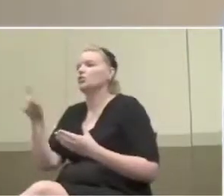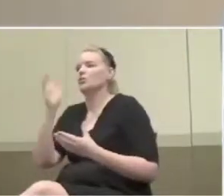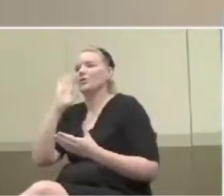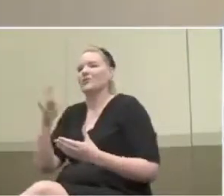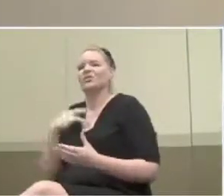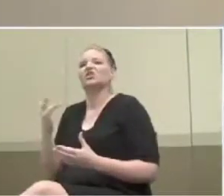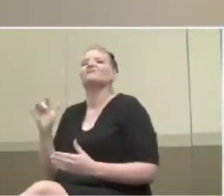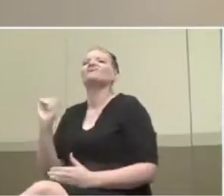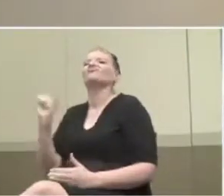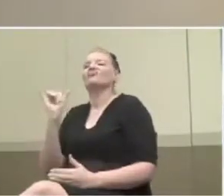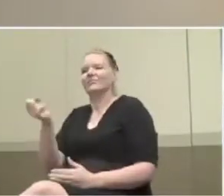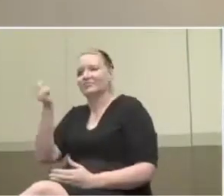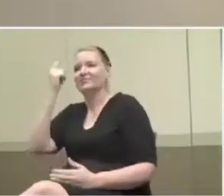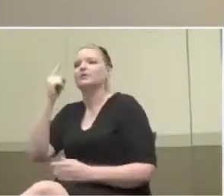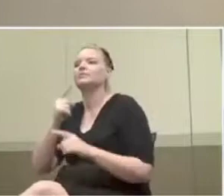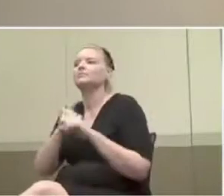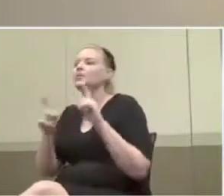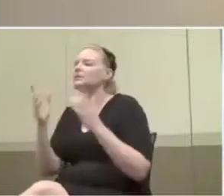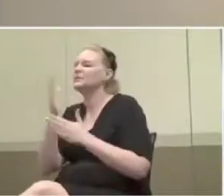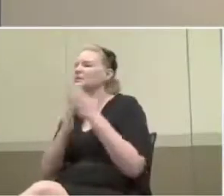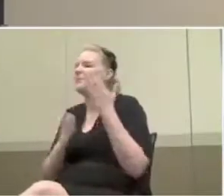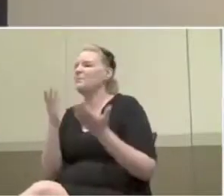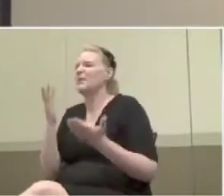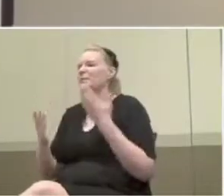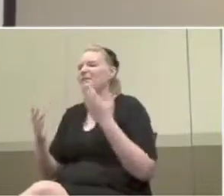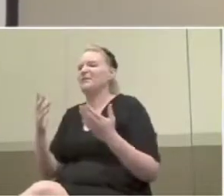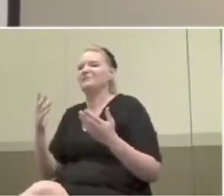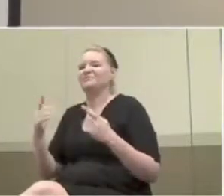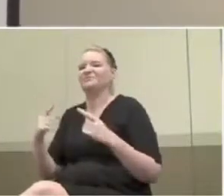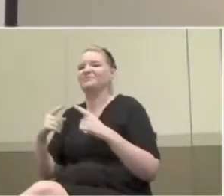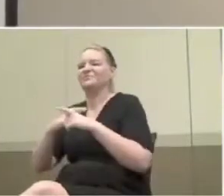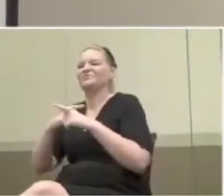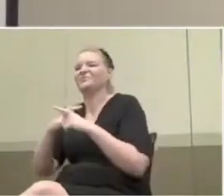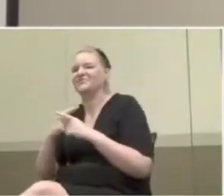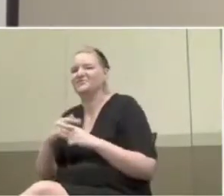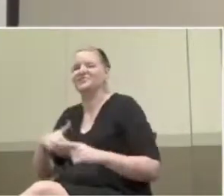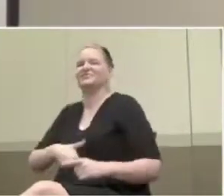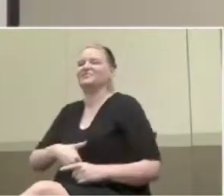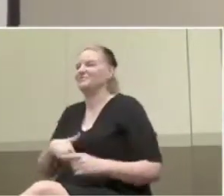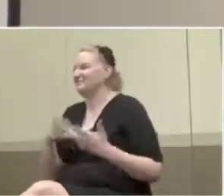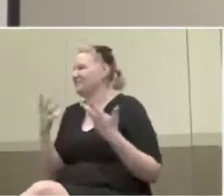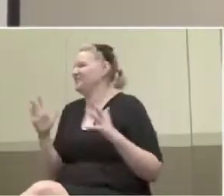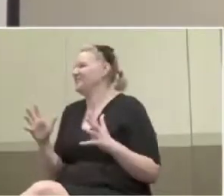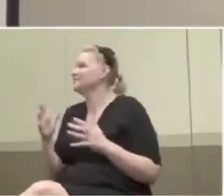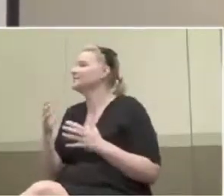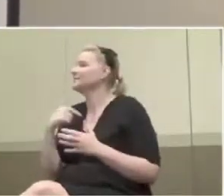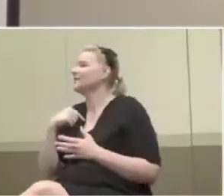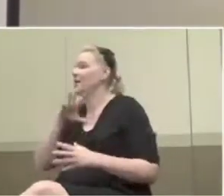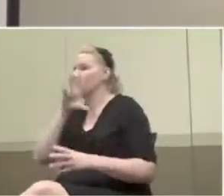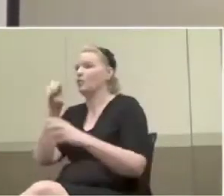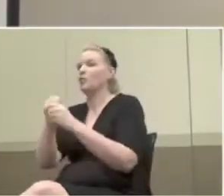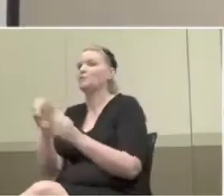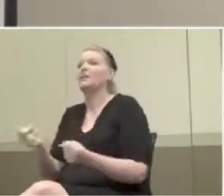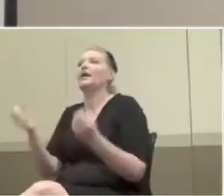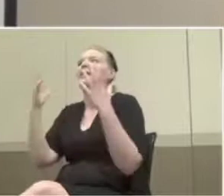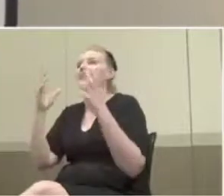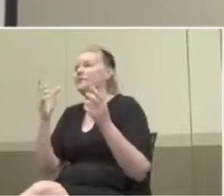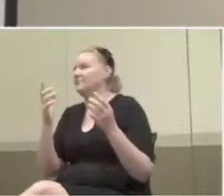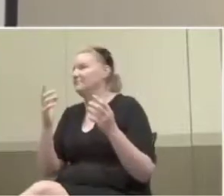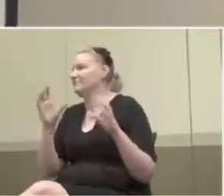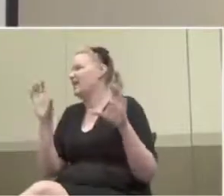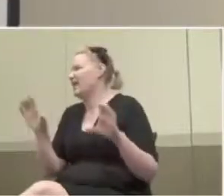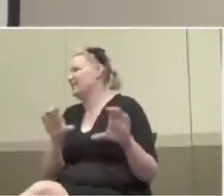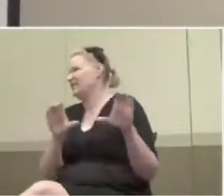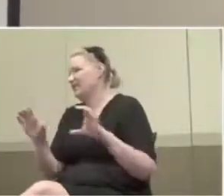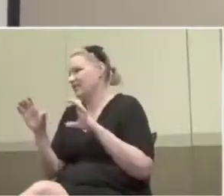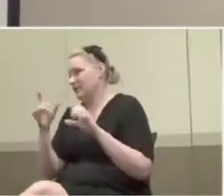you. Some of this may be a little counterintuitive. I've incorporated a lot of activities because I don't know about